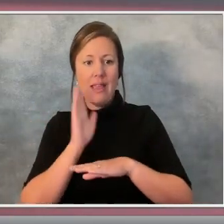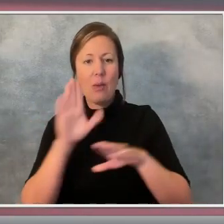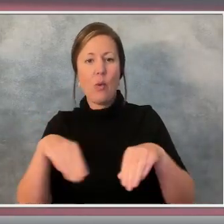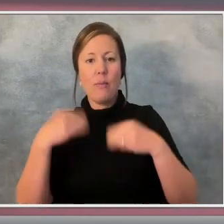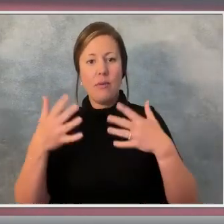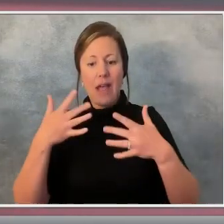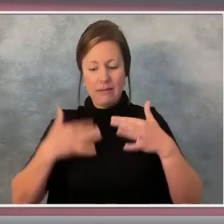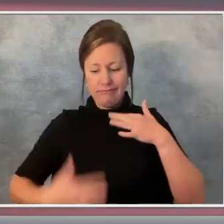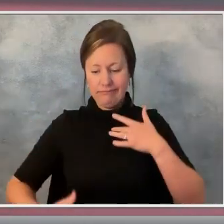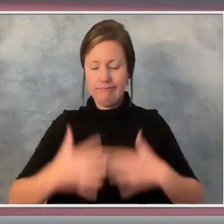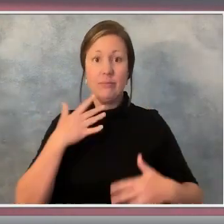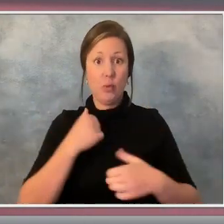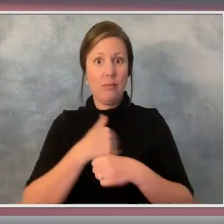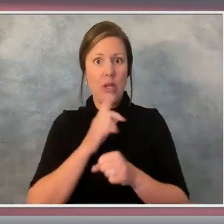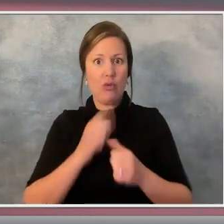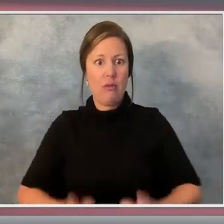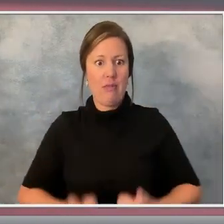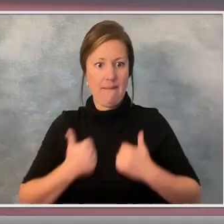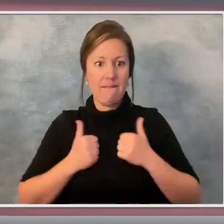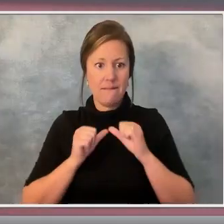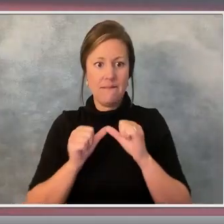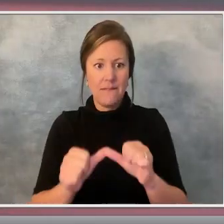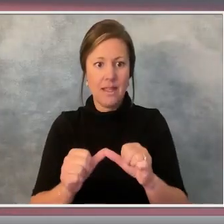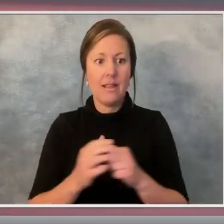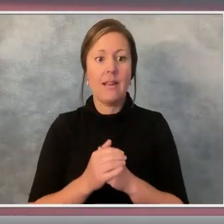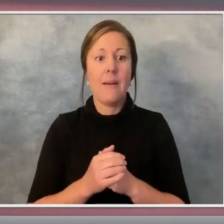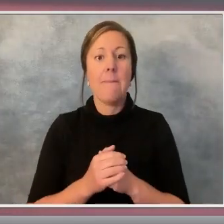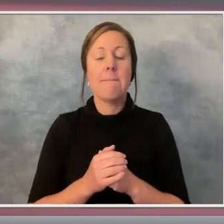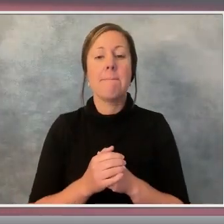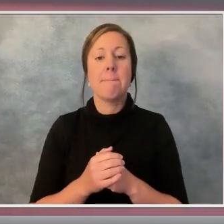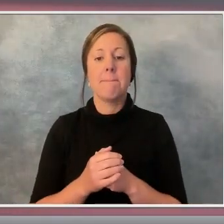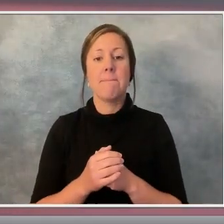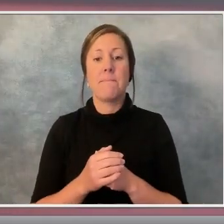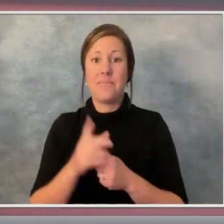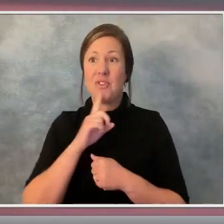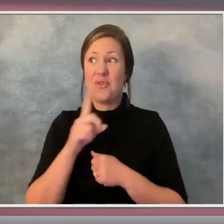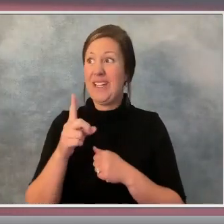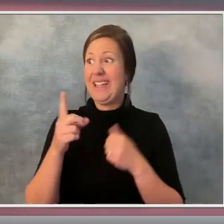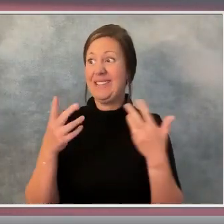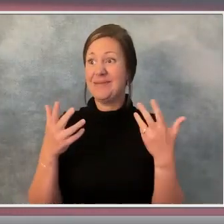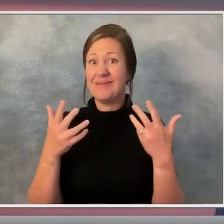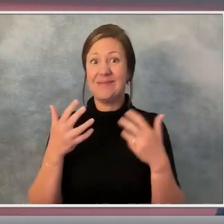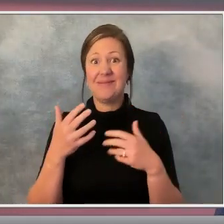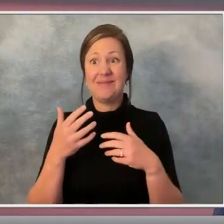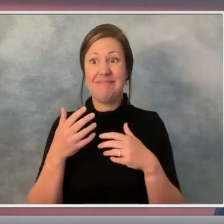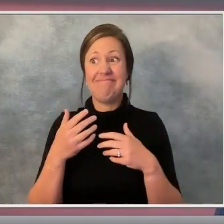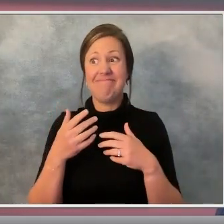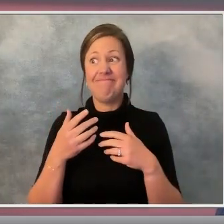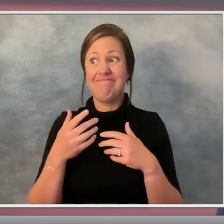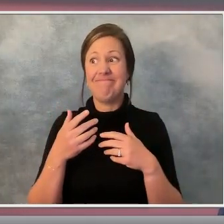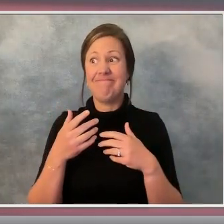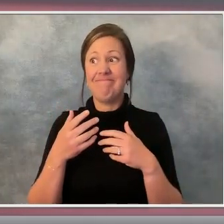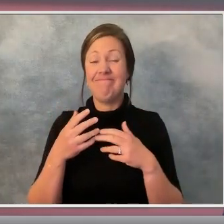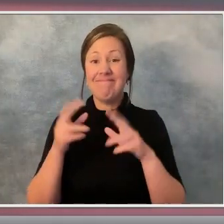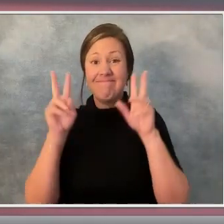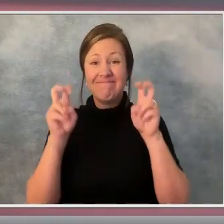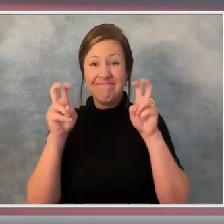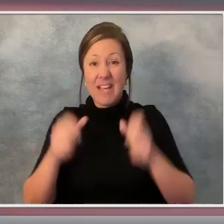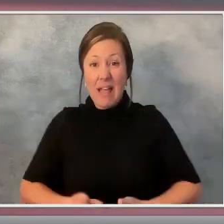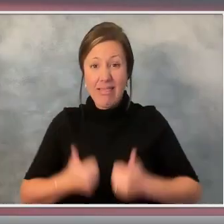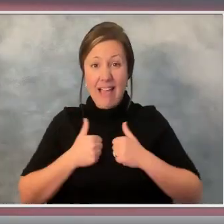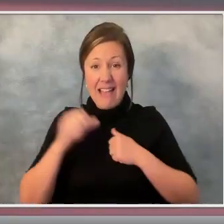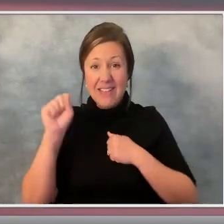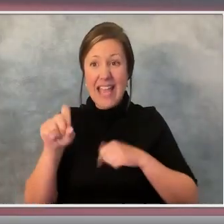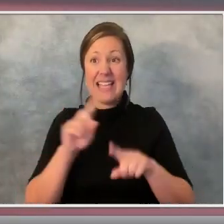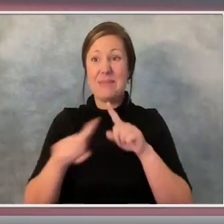It's basically the most amount of support a person can be on and still kind of technically be alive. So the goal with ECMO